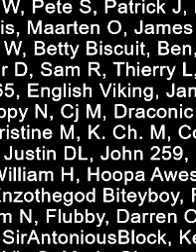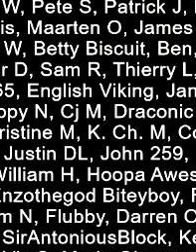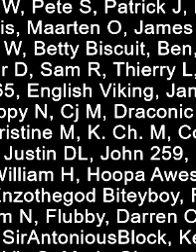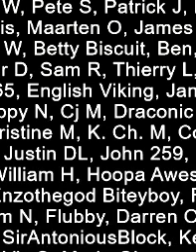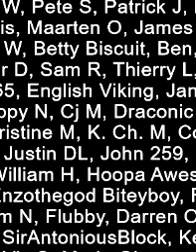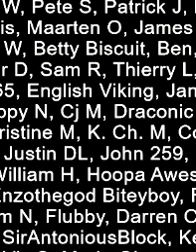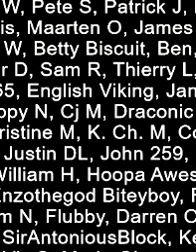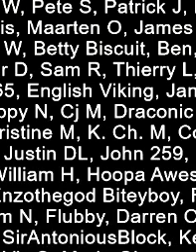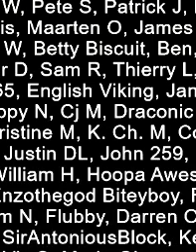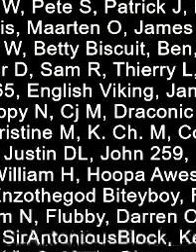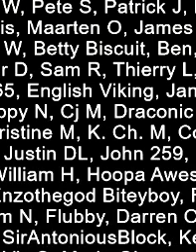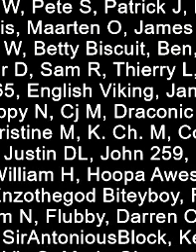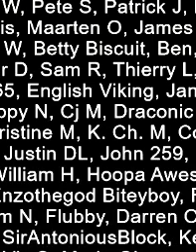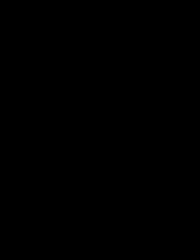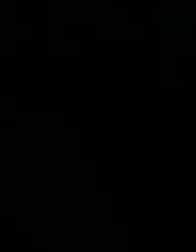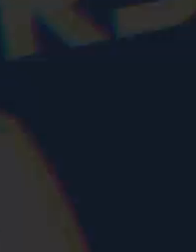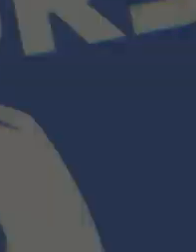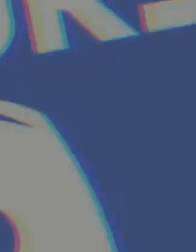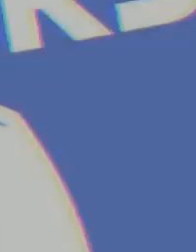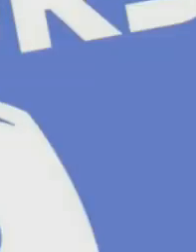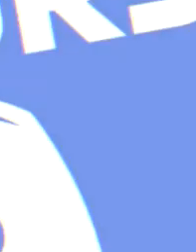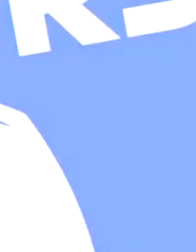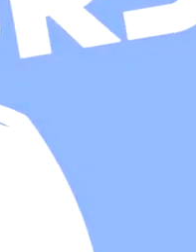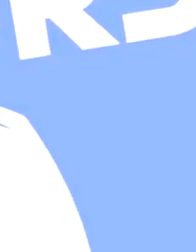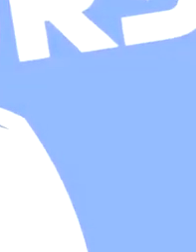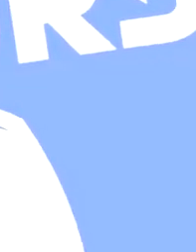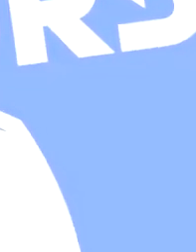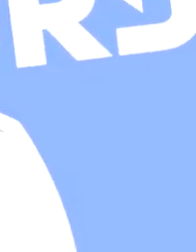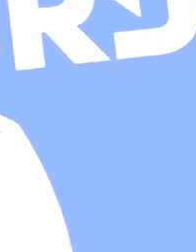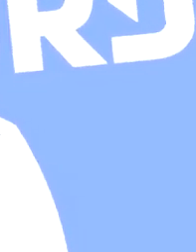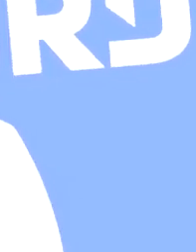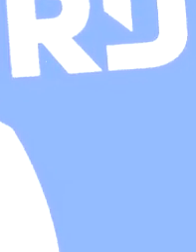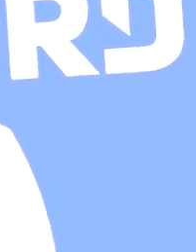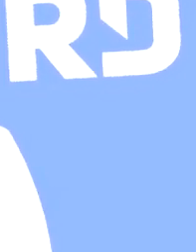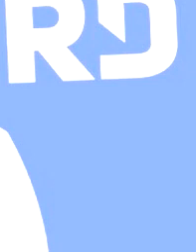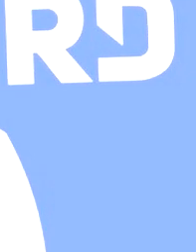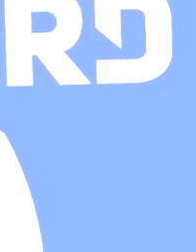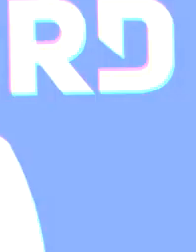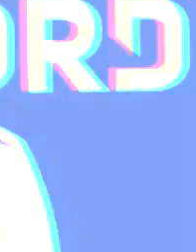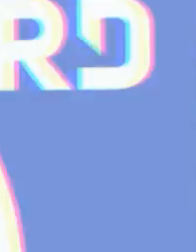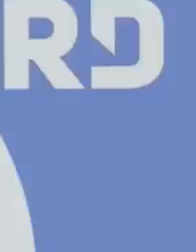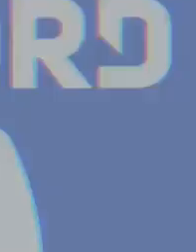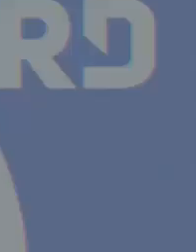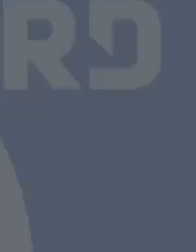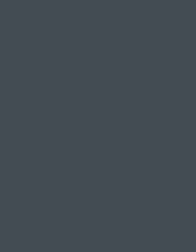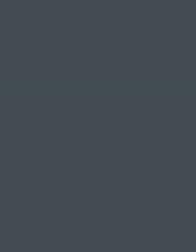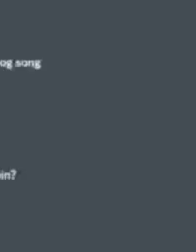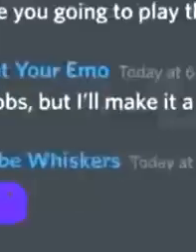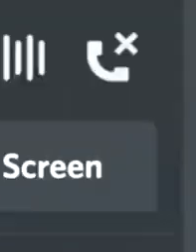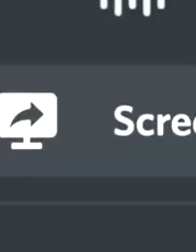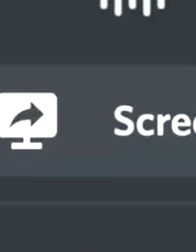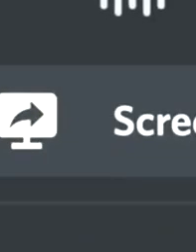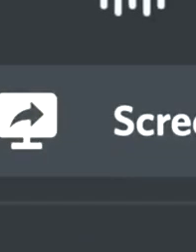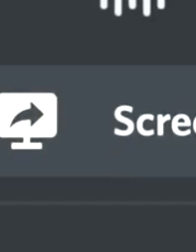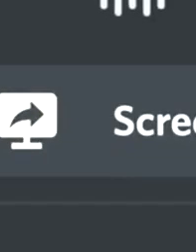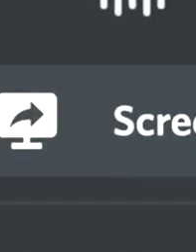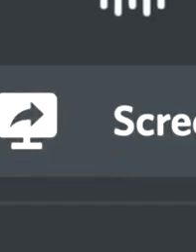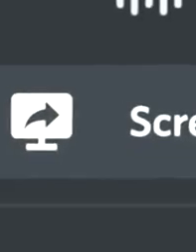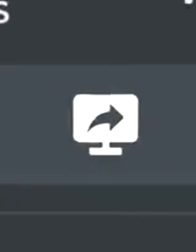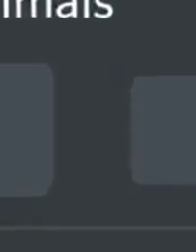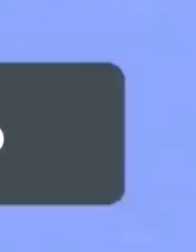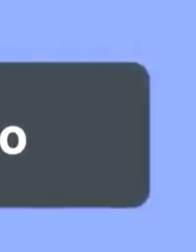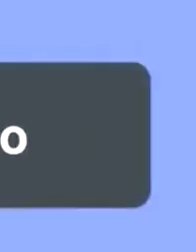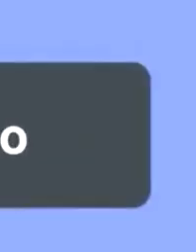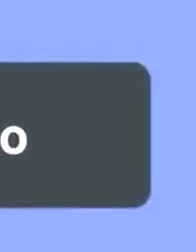If you join Patreon, you will receive instant access to our Discord server, where we have both audio and video chats. You can chat with me and